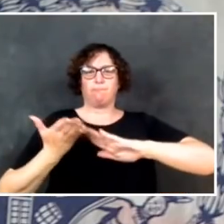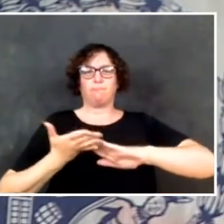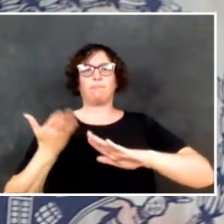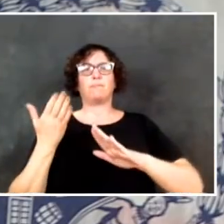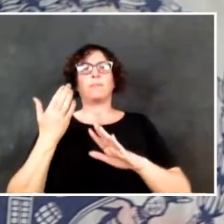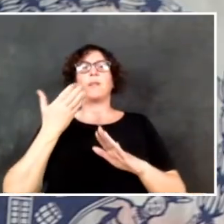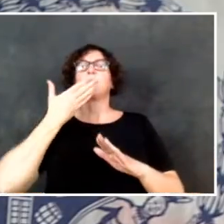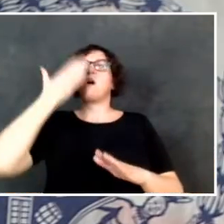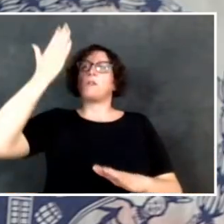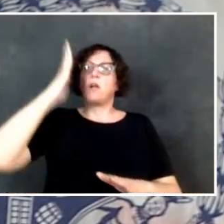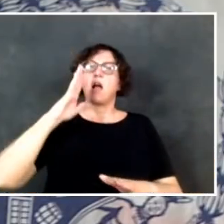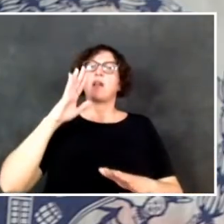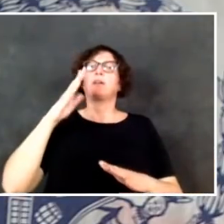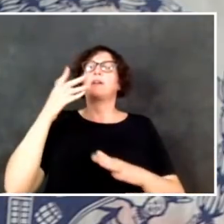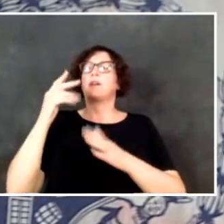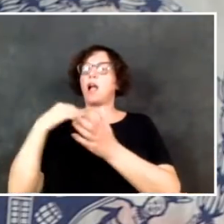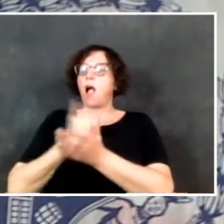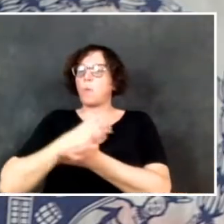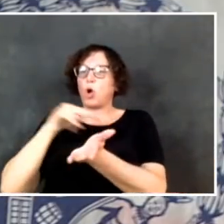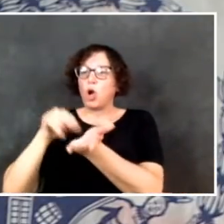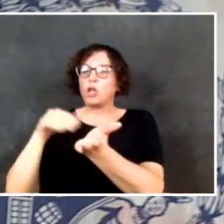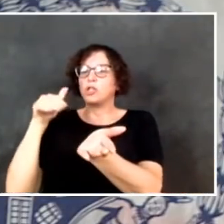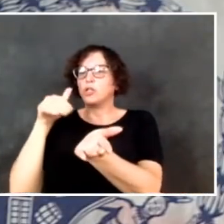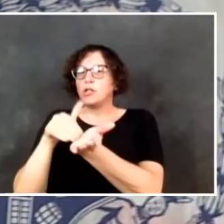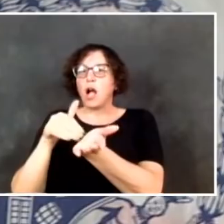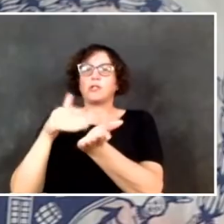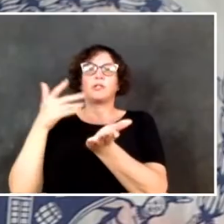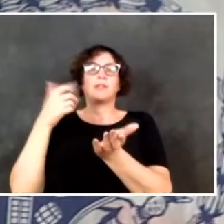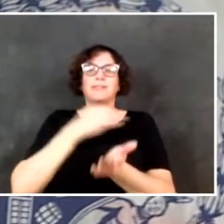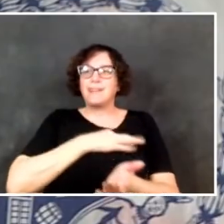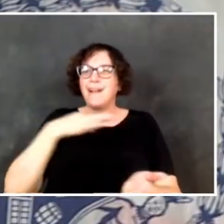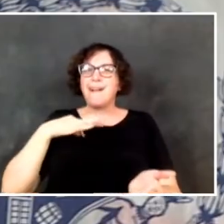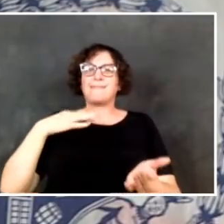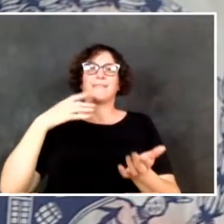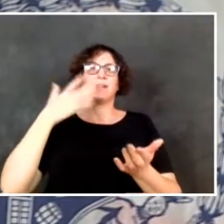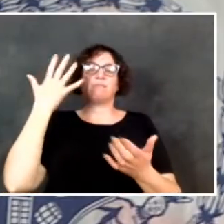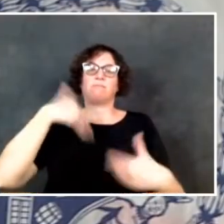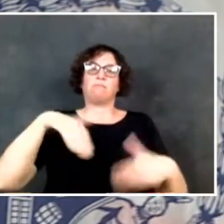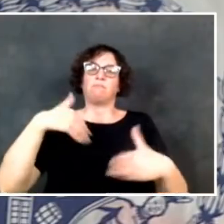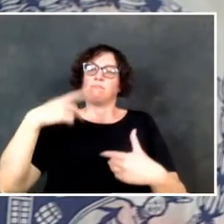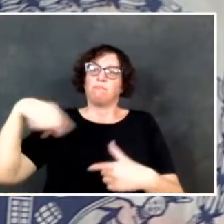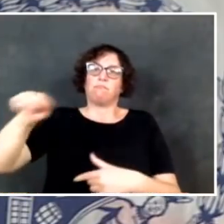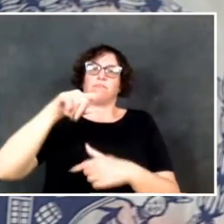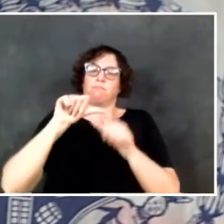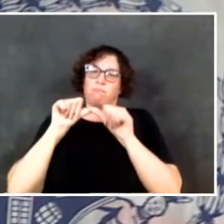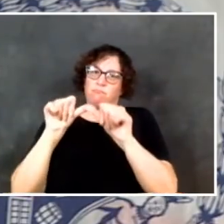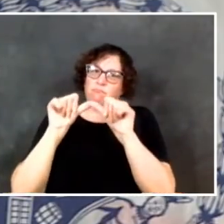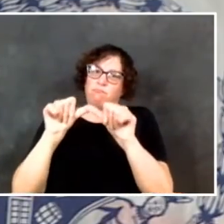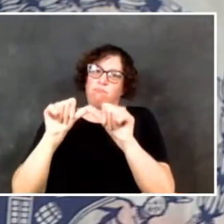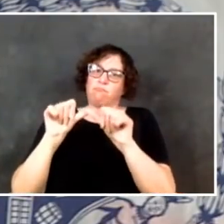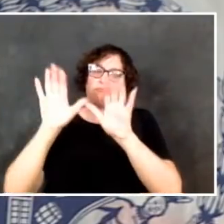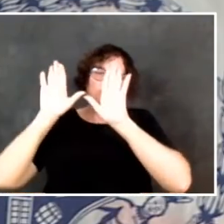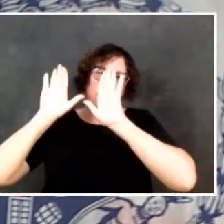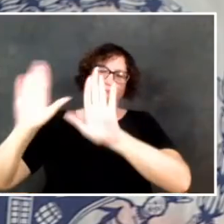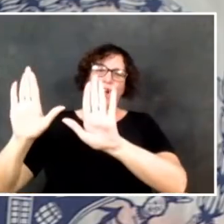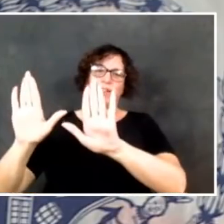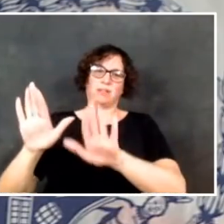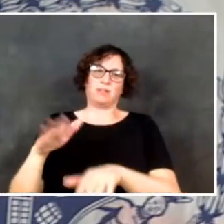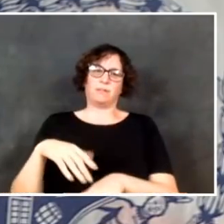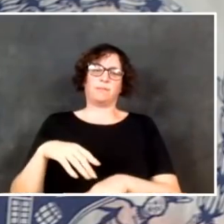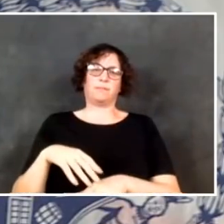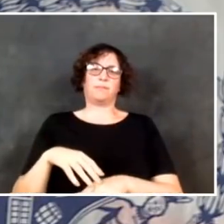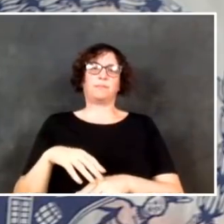Our hospitals are holding. That's been something we've all worked on together. We've all worked together to get the supplies,